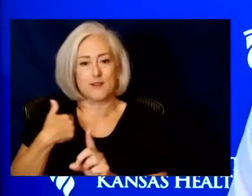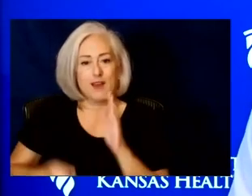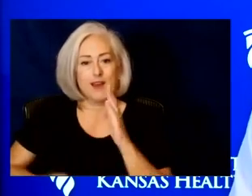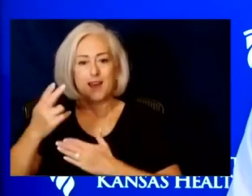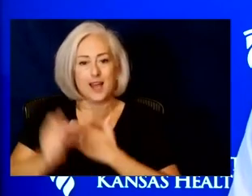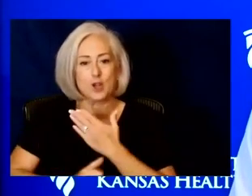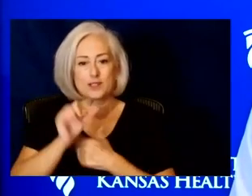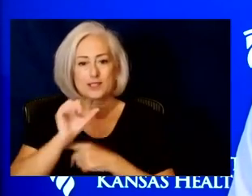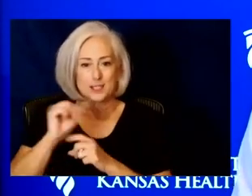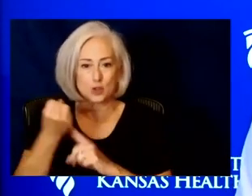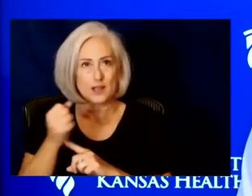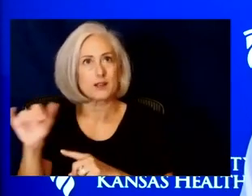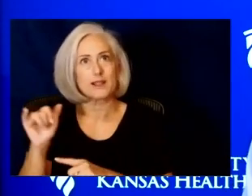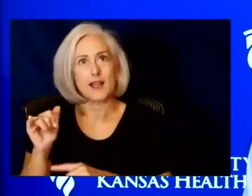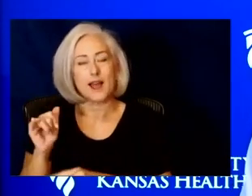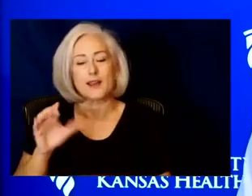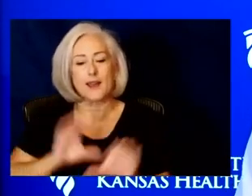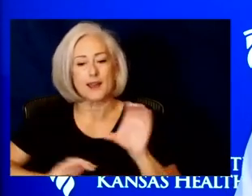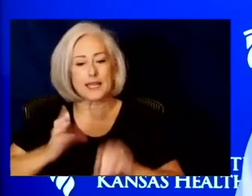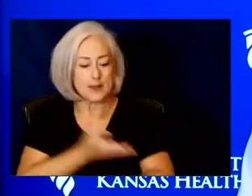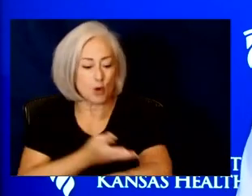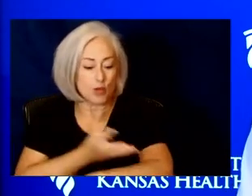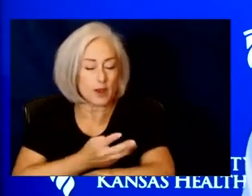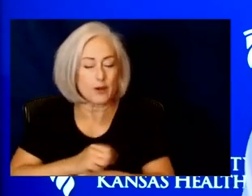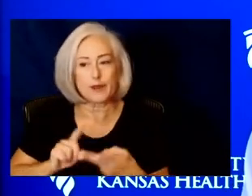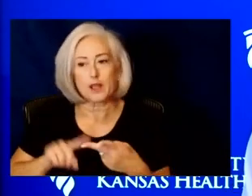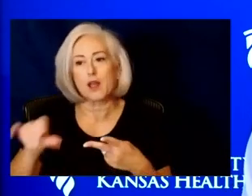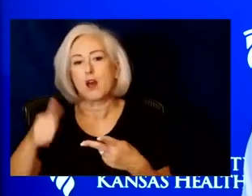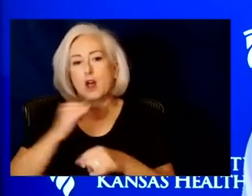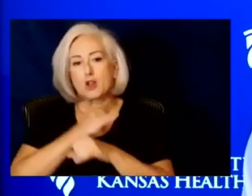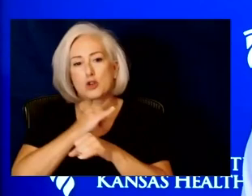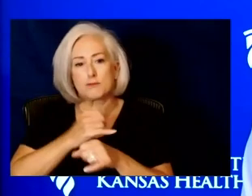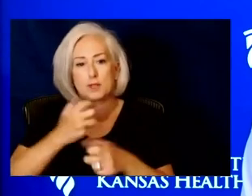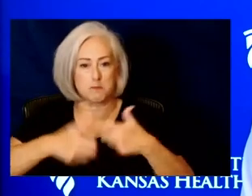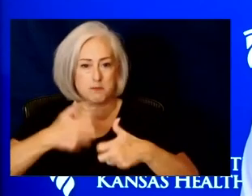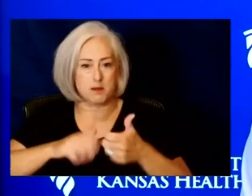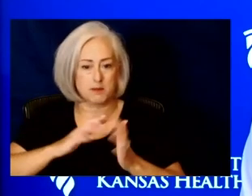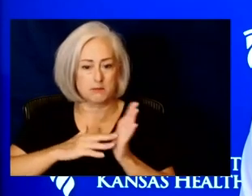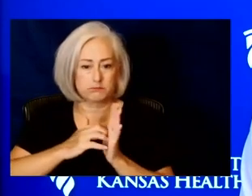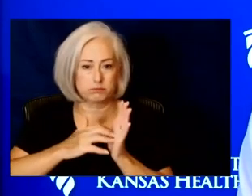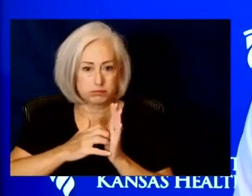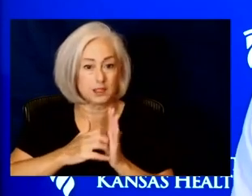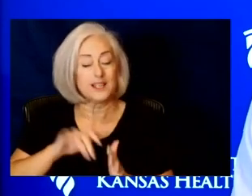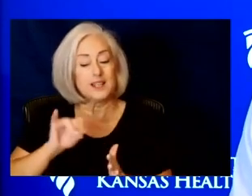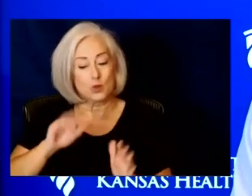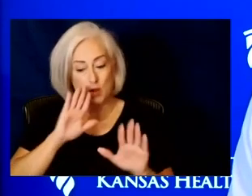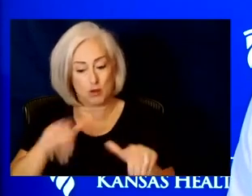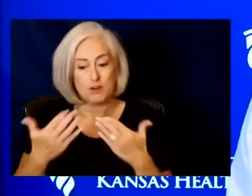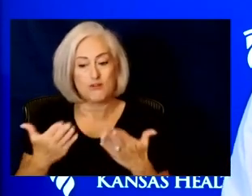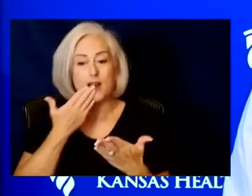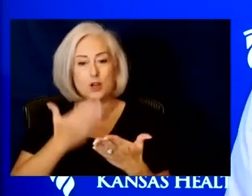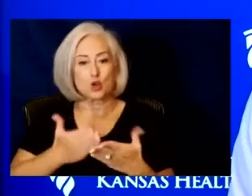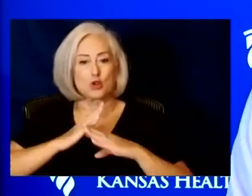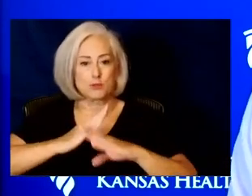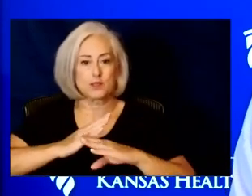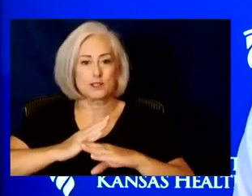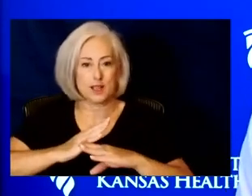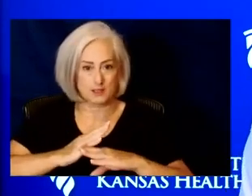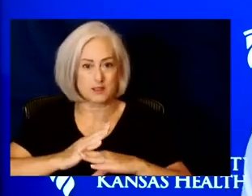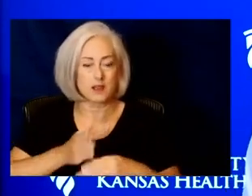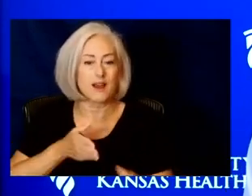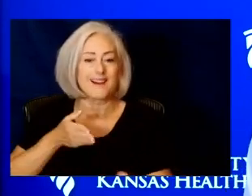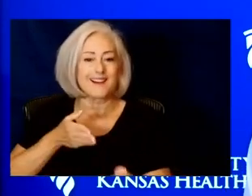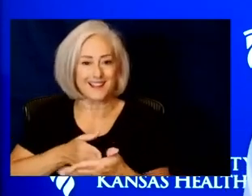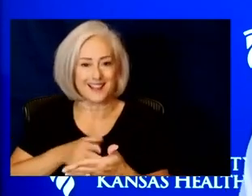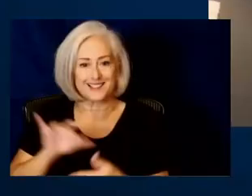as chemotherapy or other immune dysfunction. That does continue to provide very good protection and prophylaxis against infection as